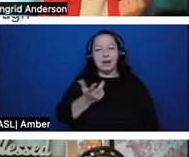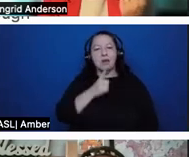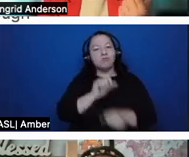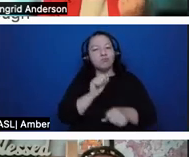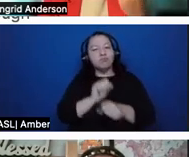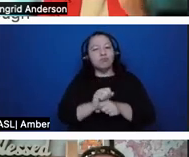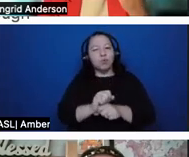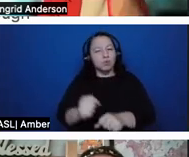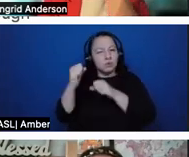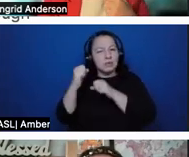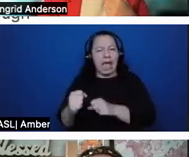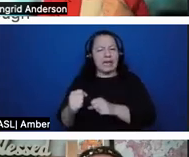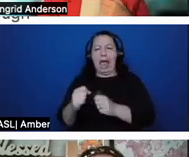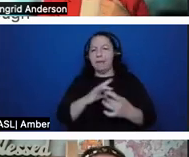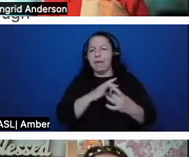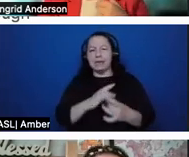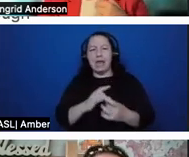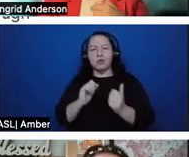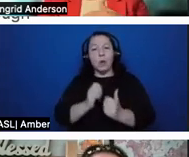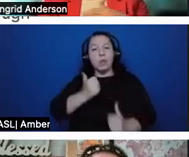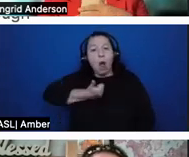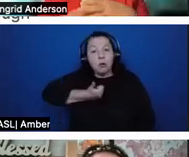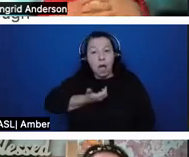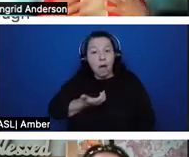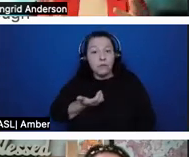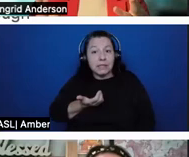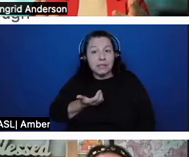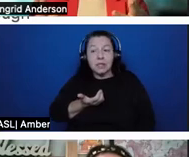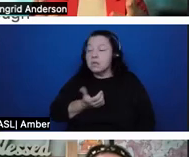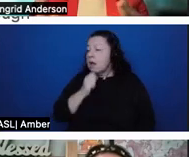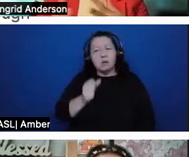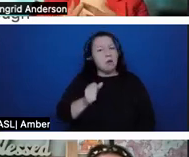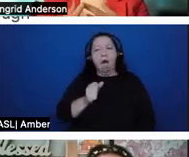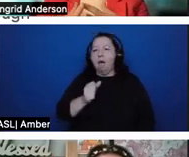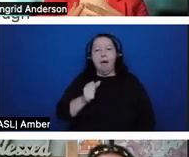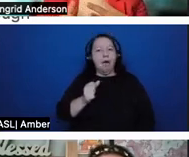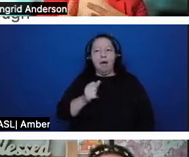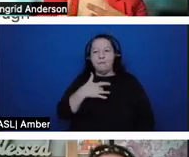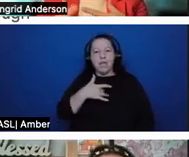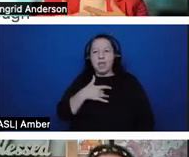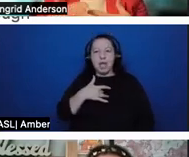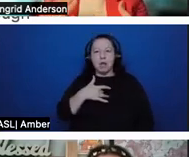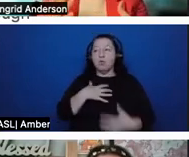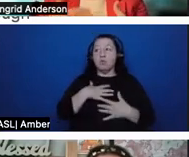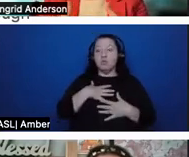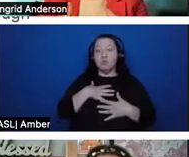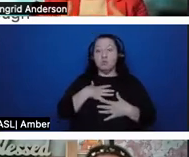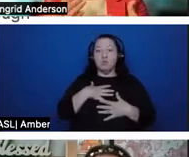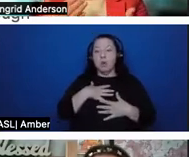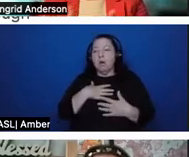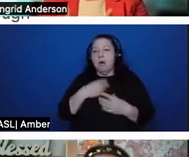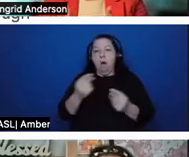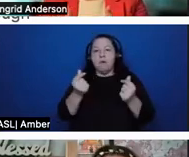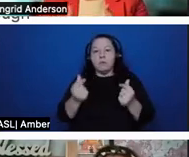connection to ourselves, like not being dismayed that all of a sudden, we hear,